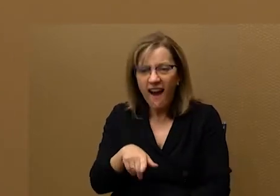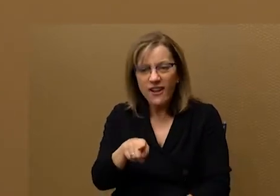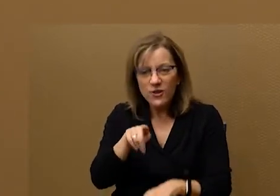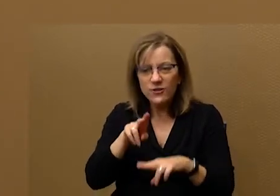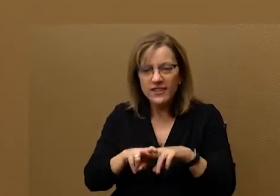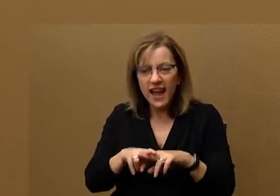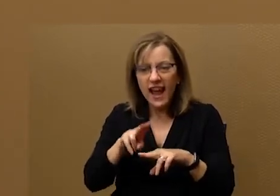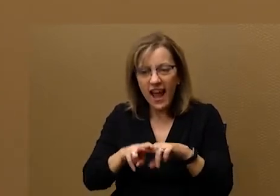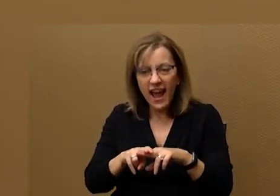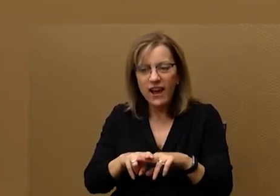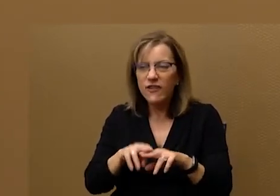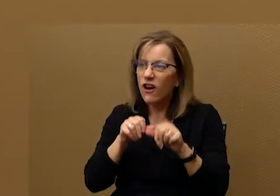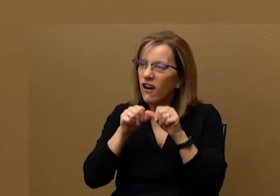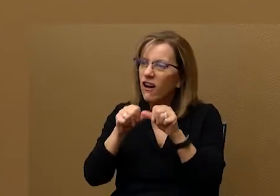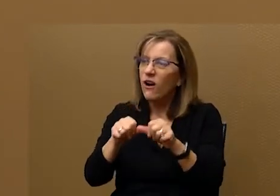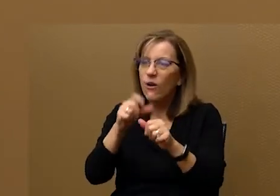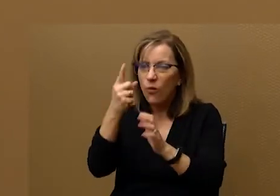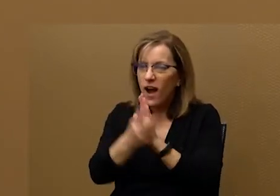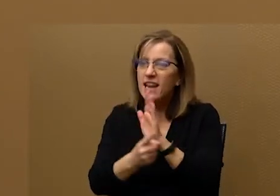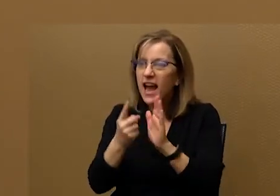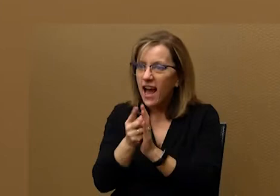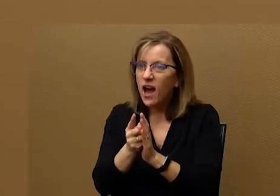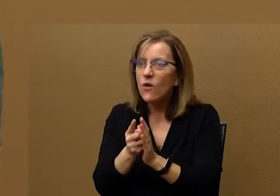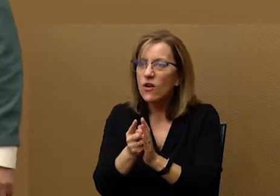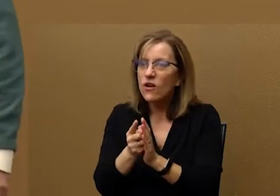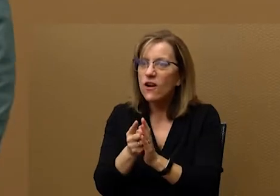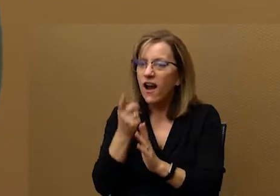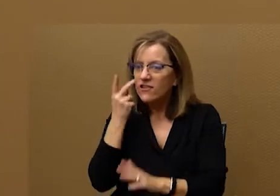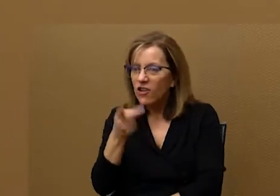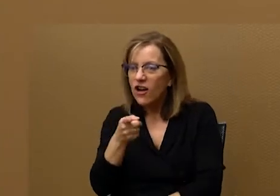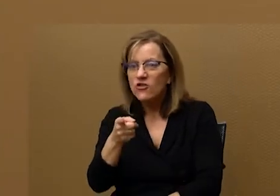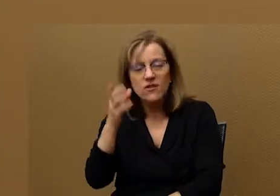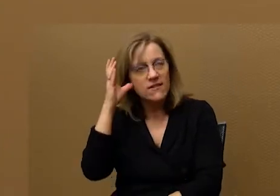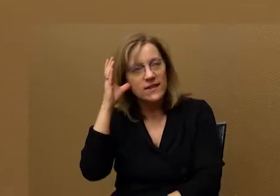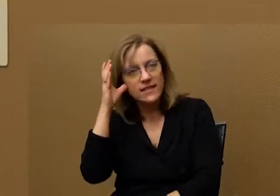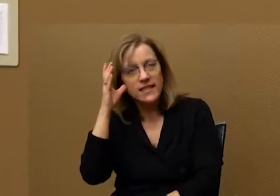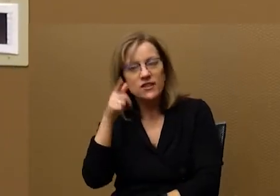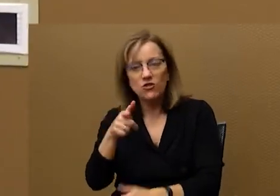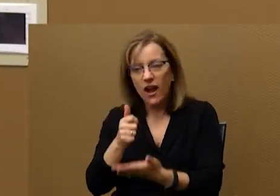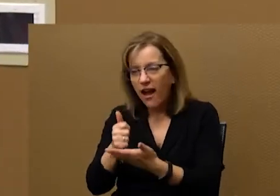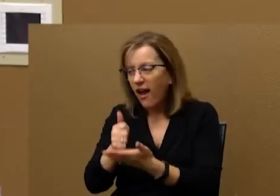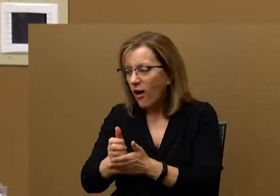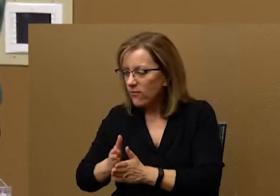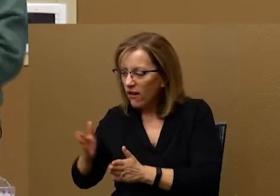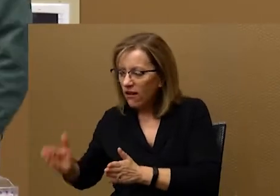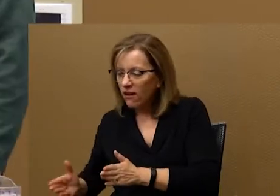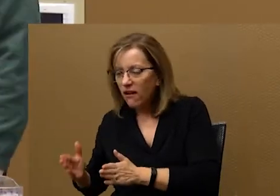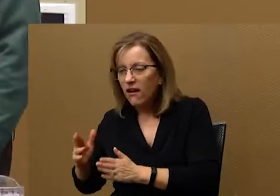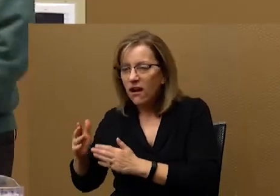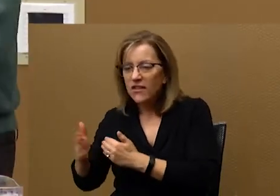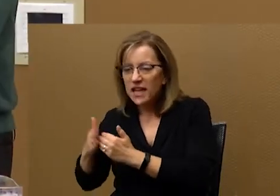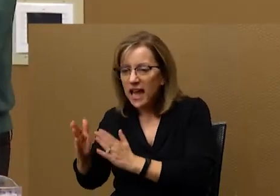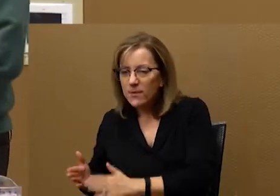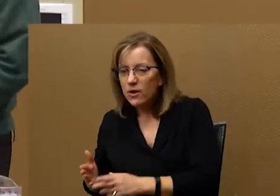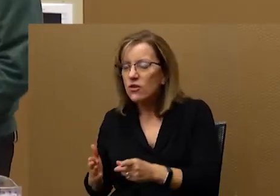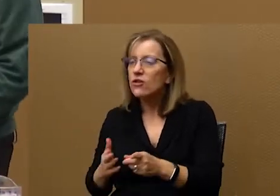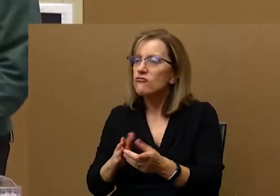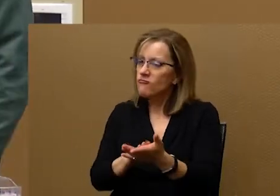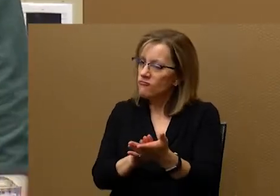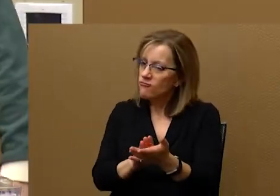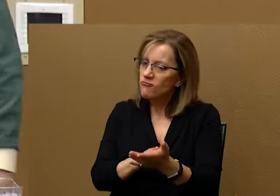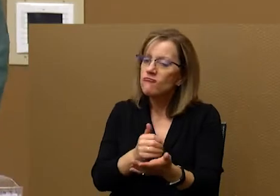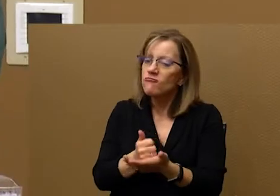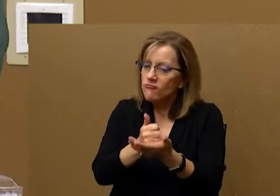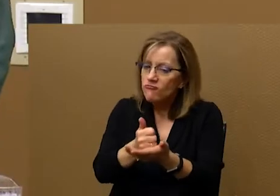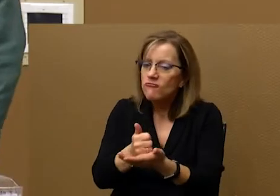chair for a full hour, and I saw you were listening, and you helped your neighbor in a really nice way. You were using helping